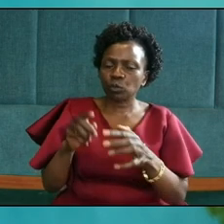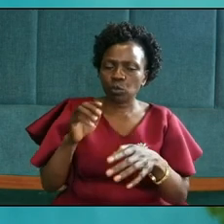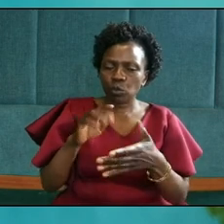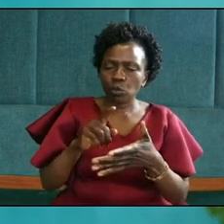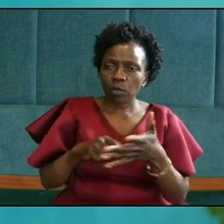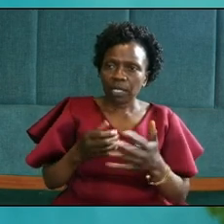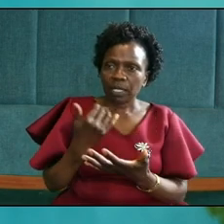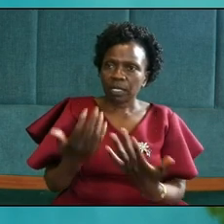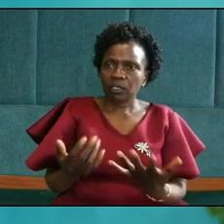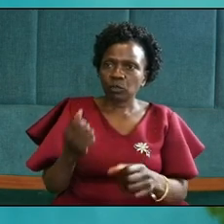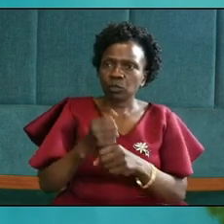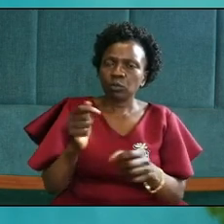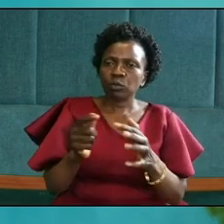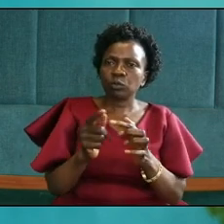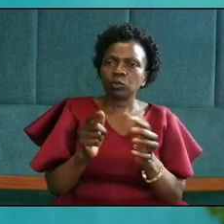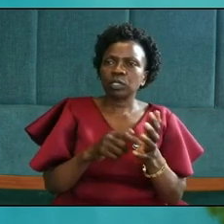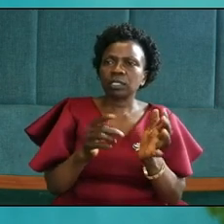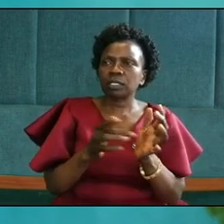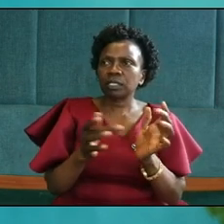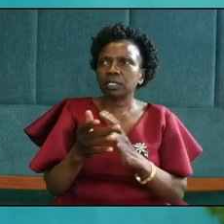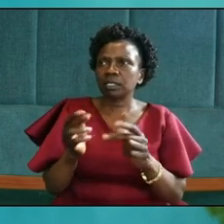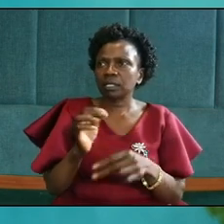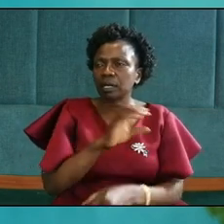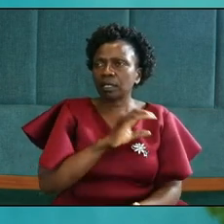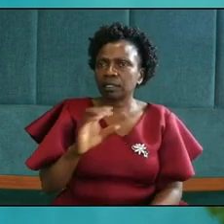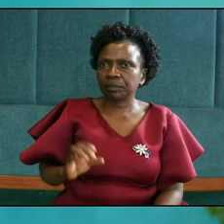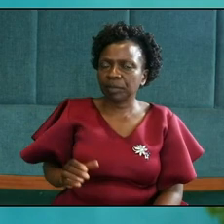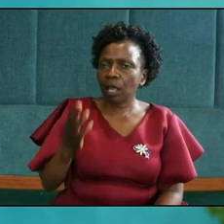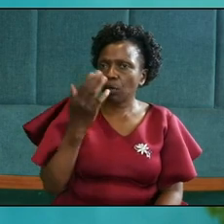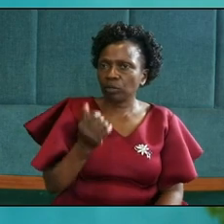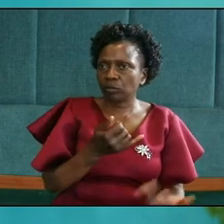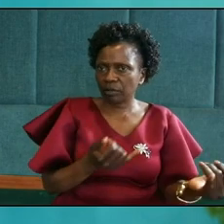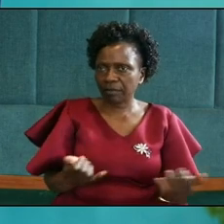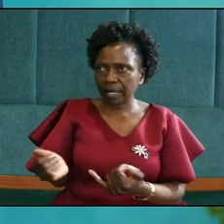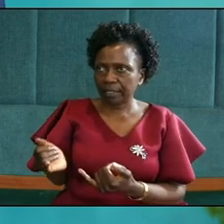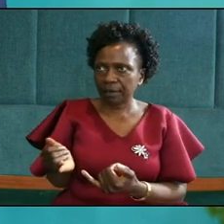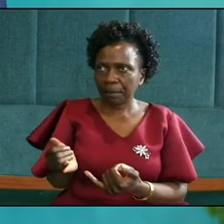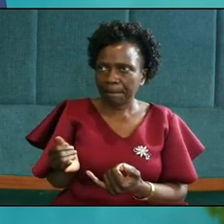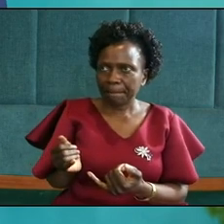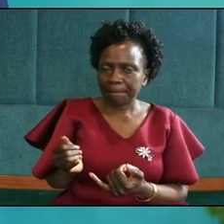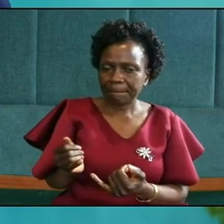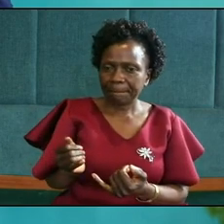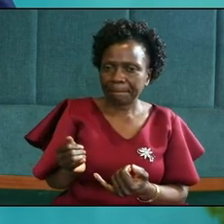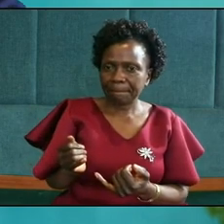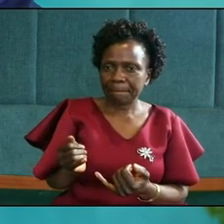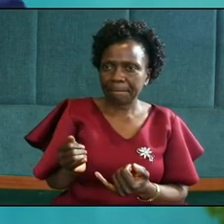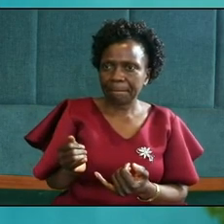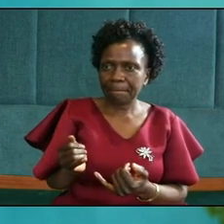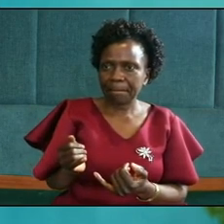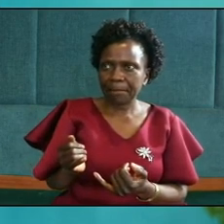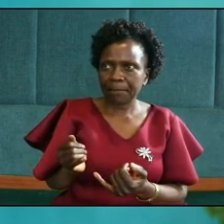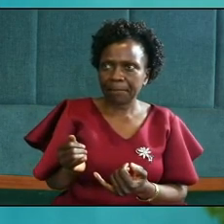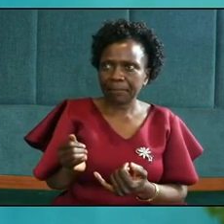to invite your intellect and summon your senses to these